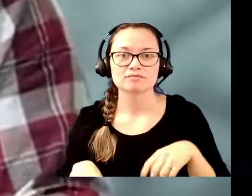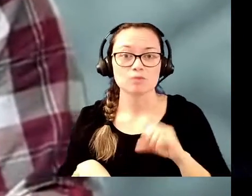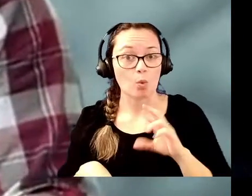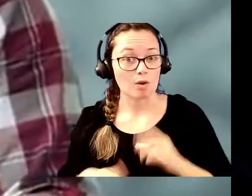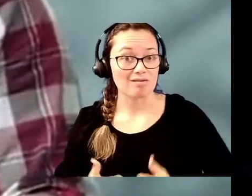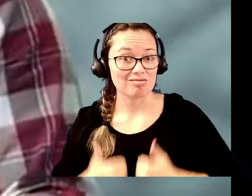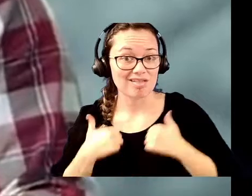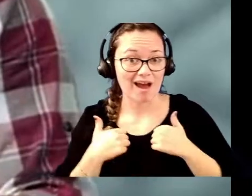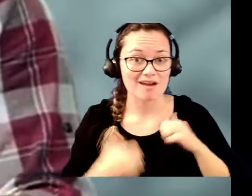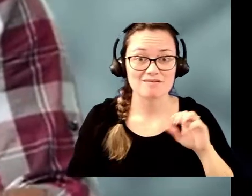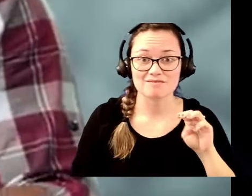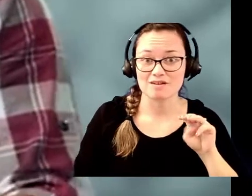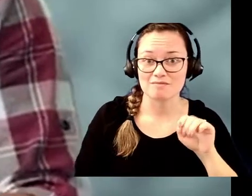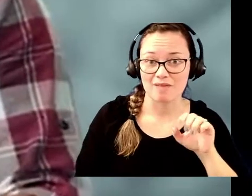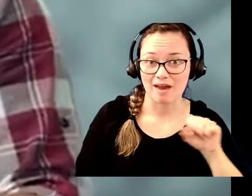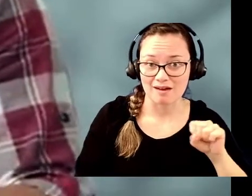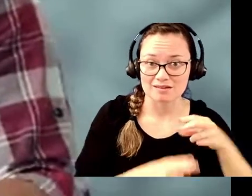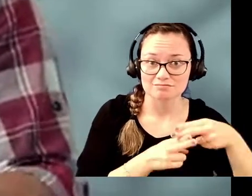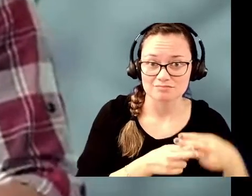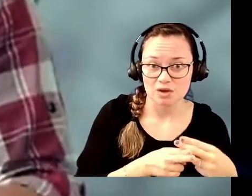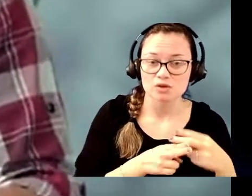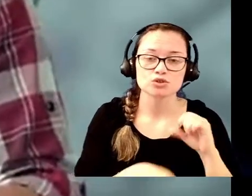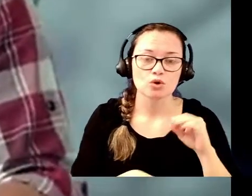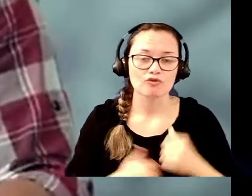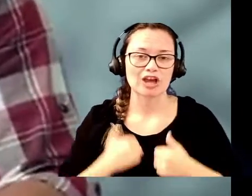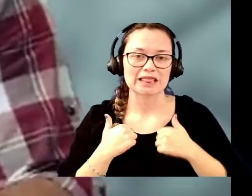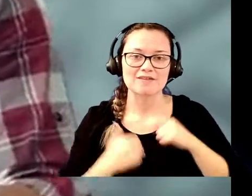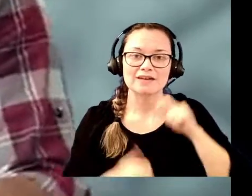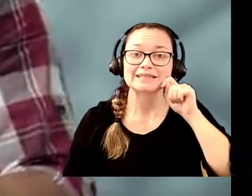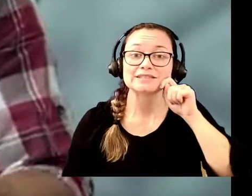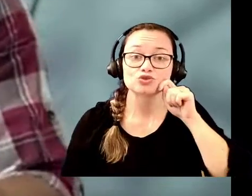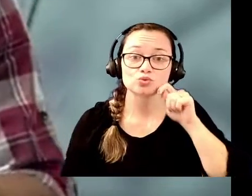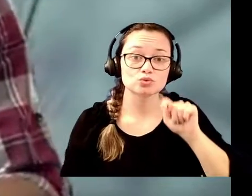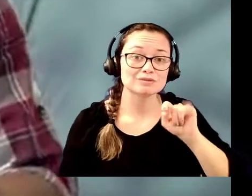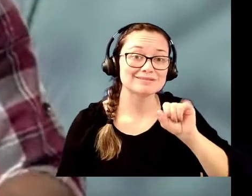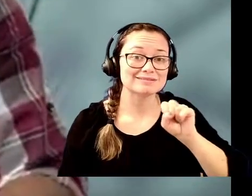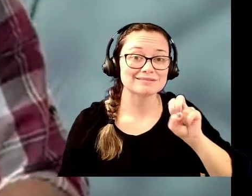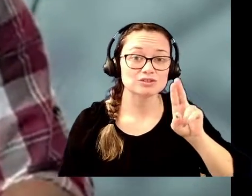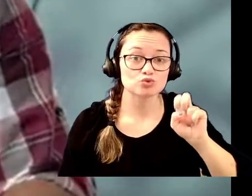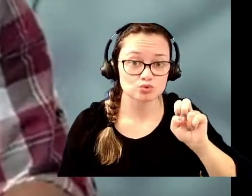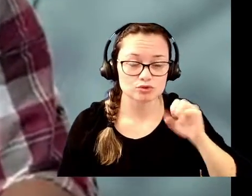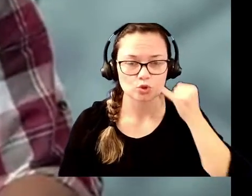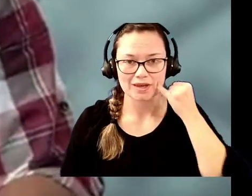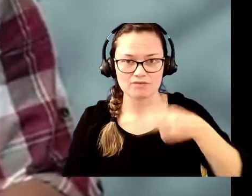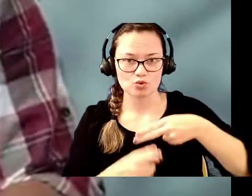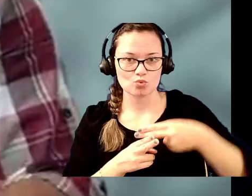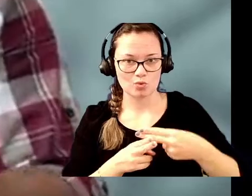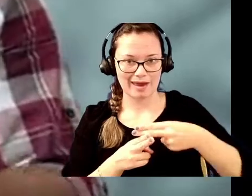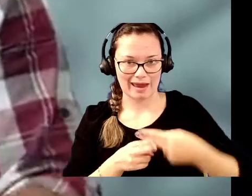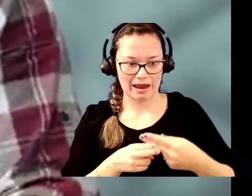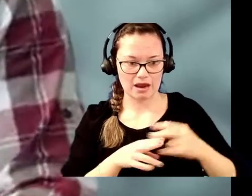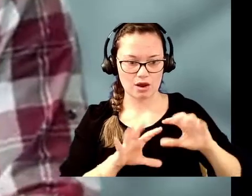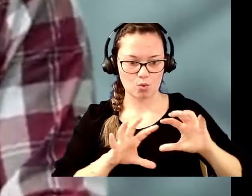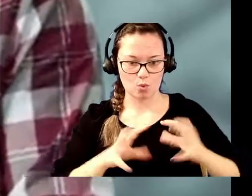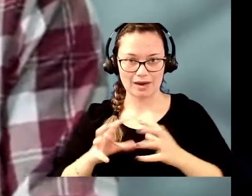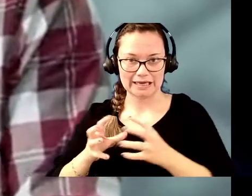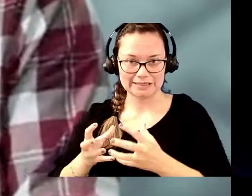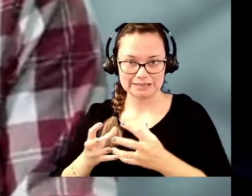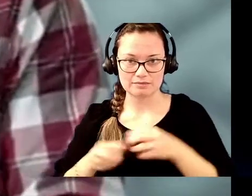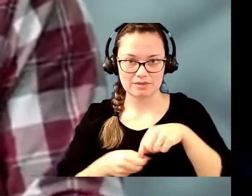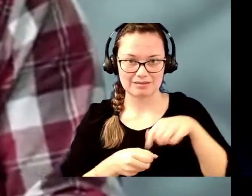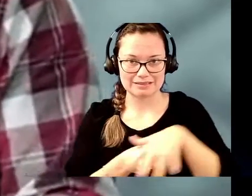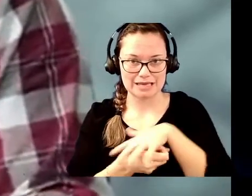tissue, or the amount, like if we were to weigh all of a certain group of organisms in a given